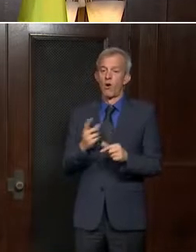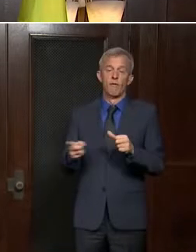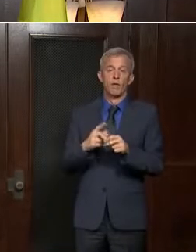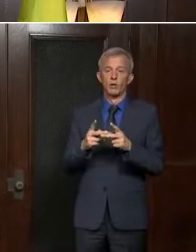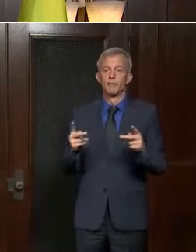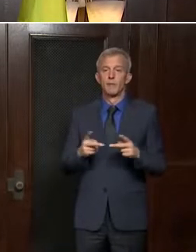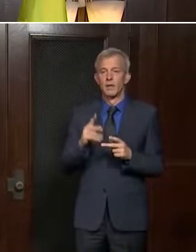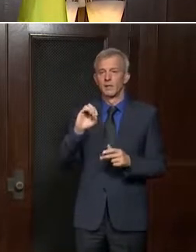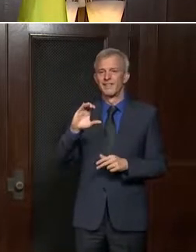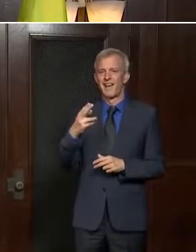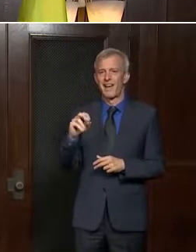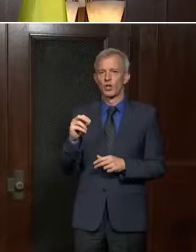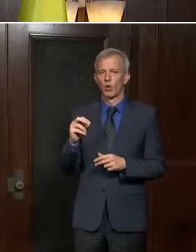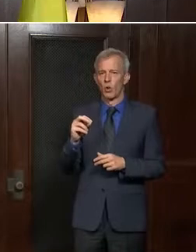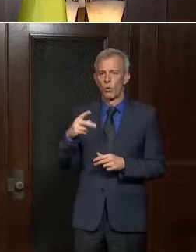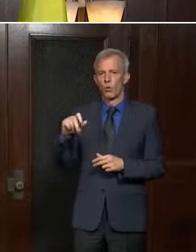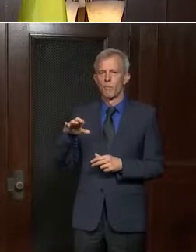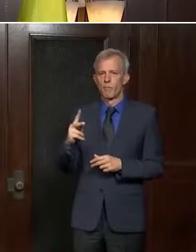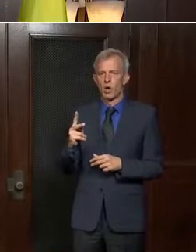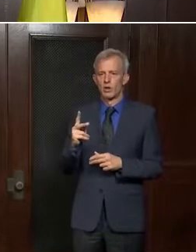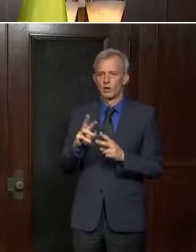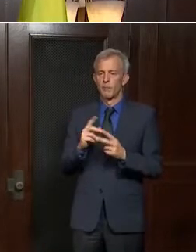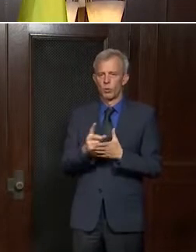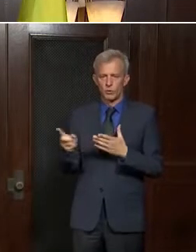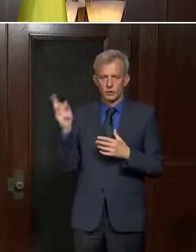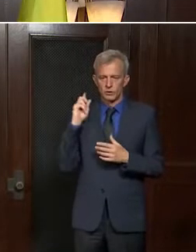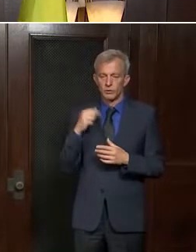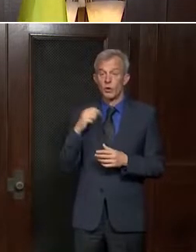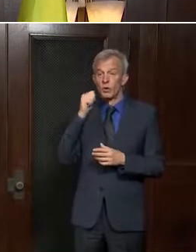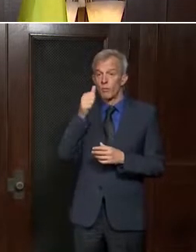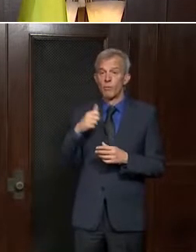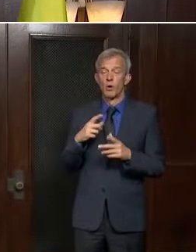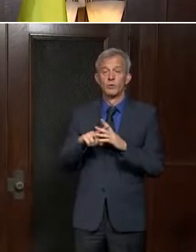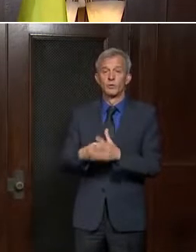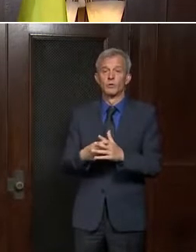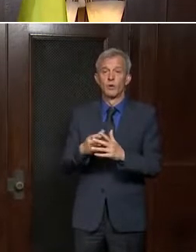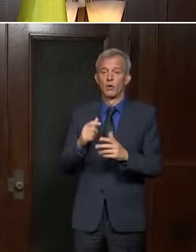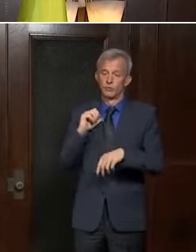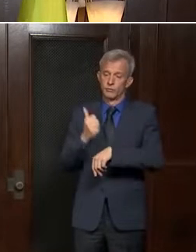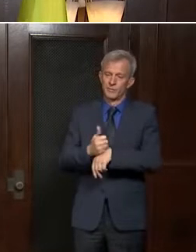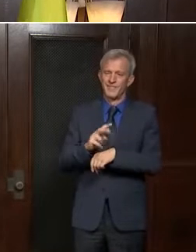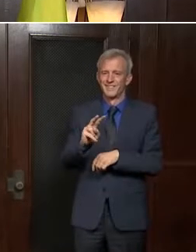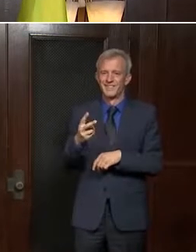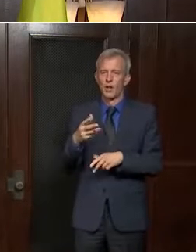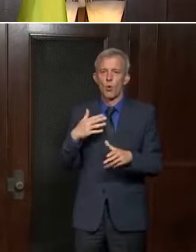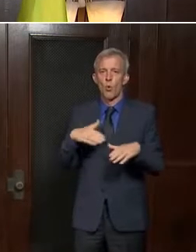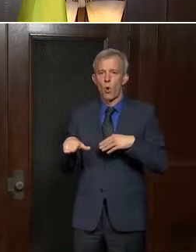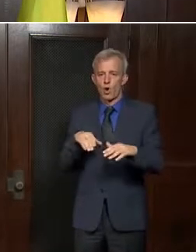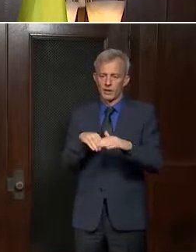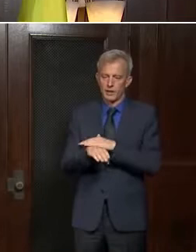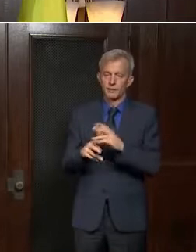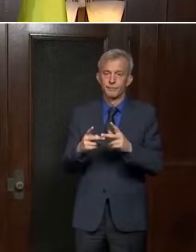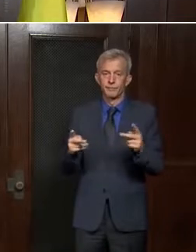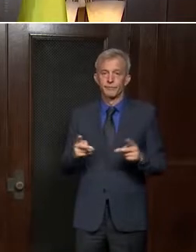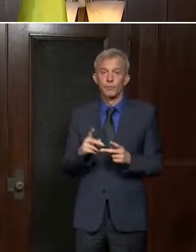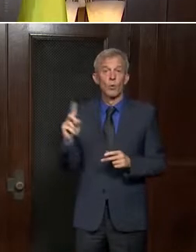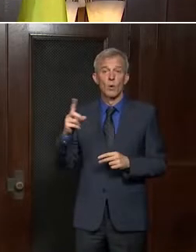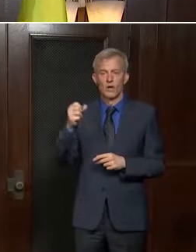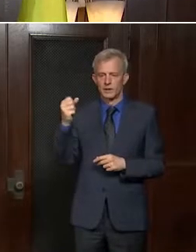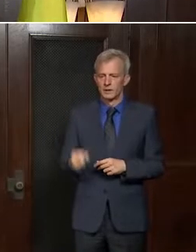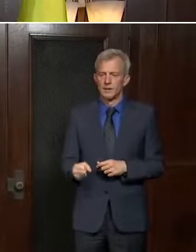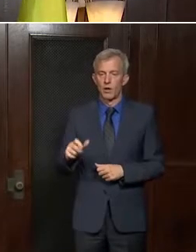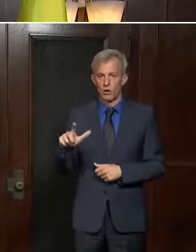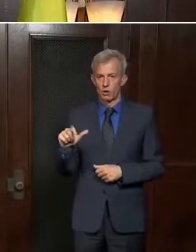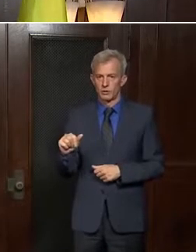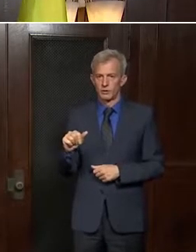a couple weeks ago. And tomorrow we will launch, I'm very proud to say, our second walk-in facility. And this will be in South Los